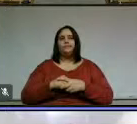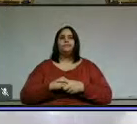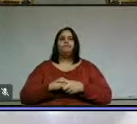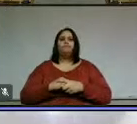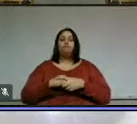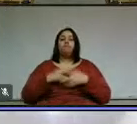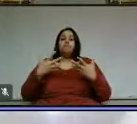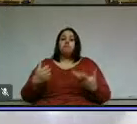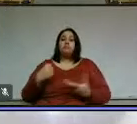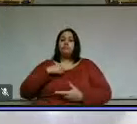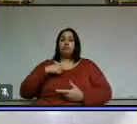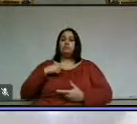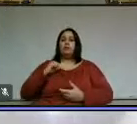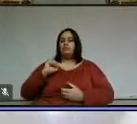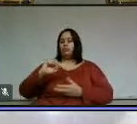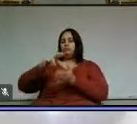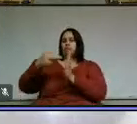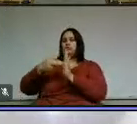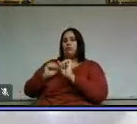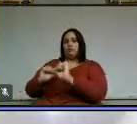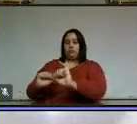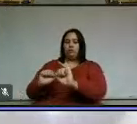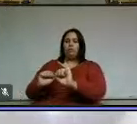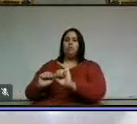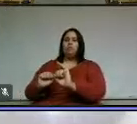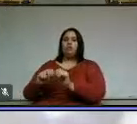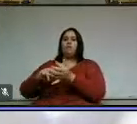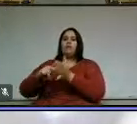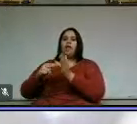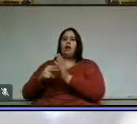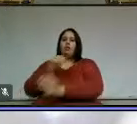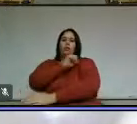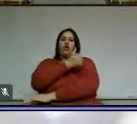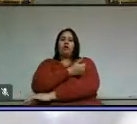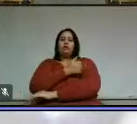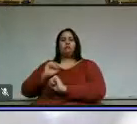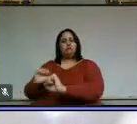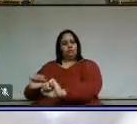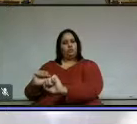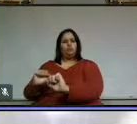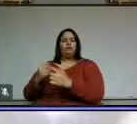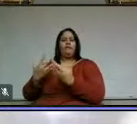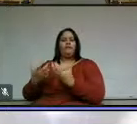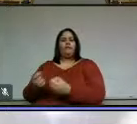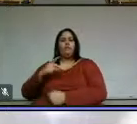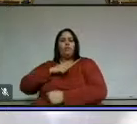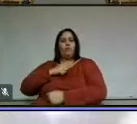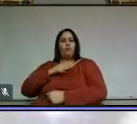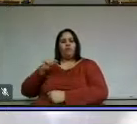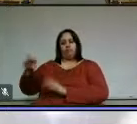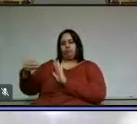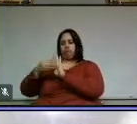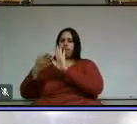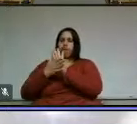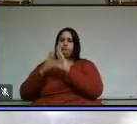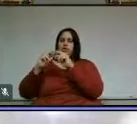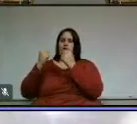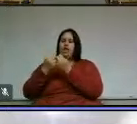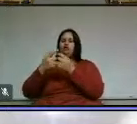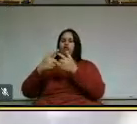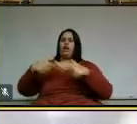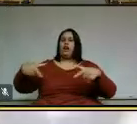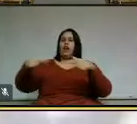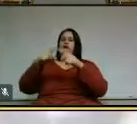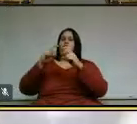the municipality's role as the planning authority provided for in the National Land Transport Act.